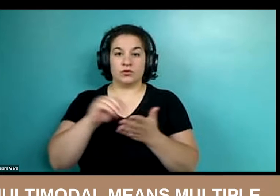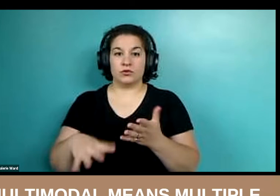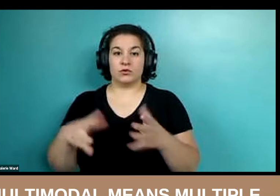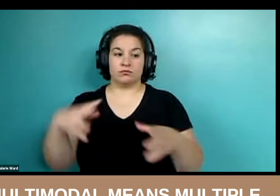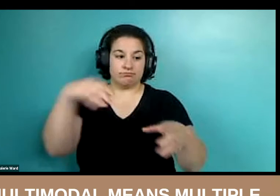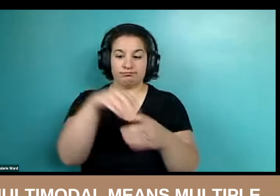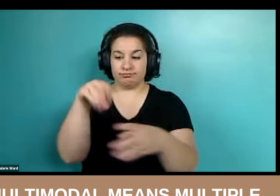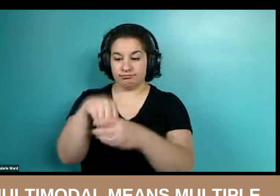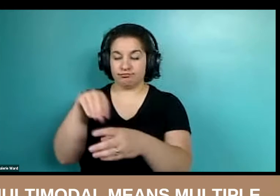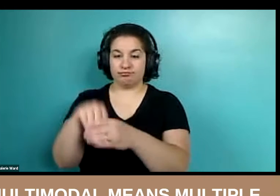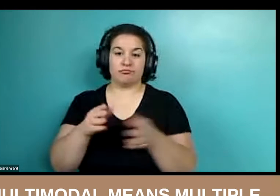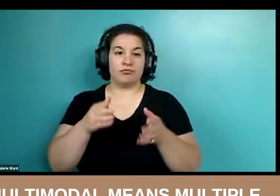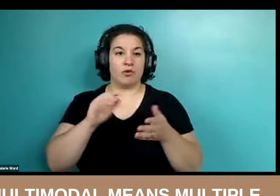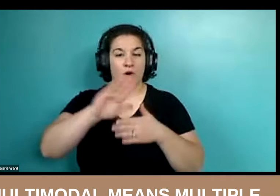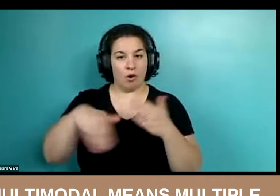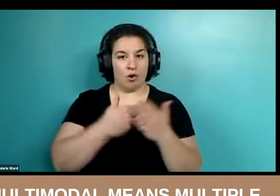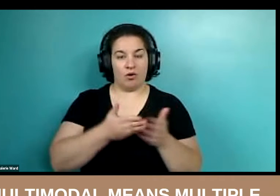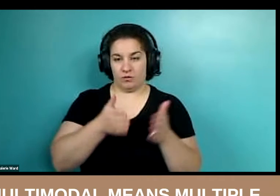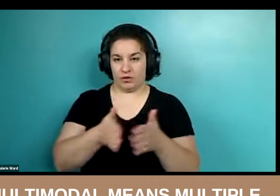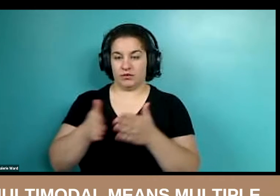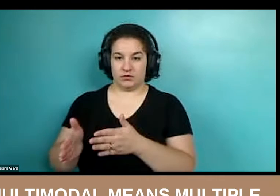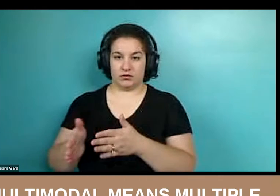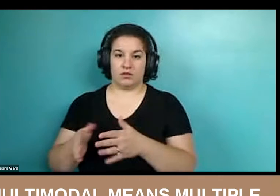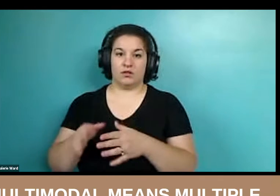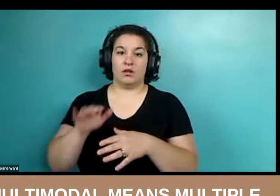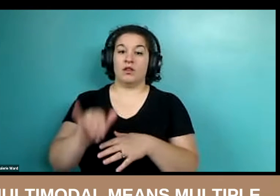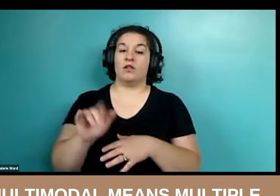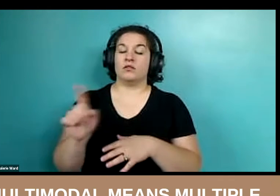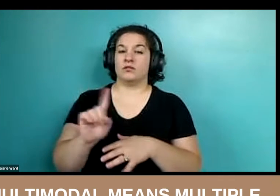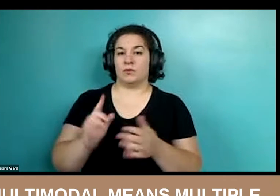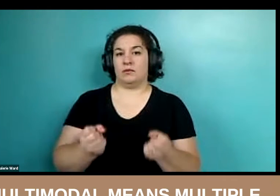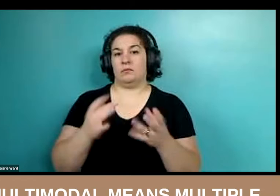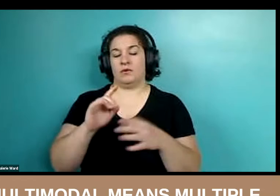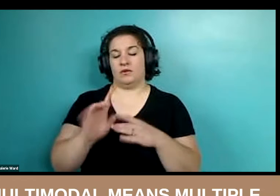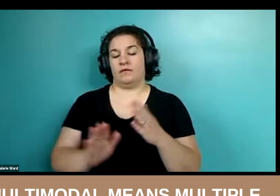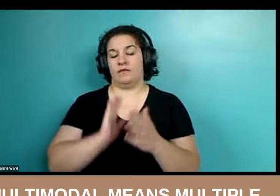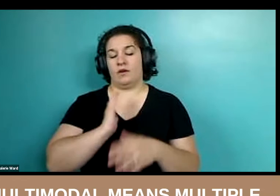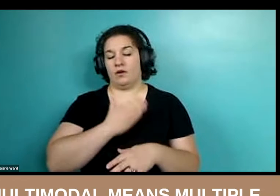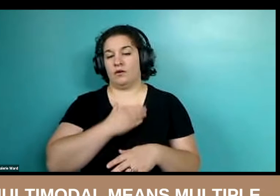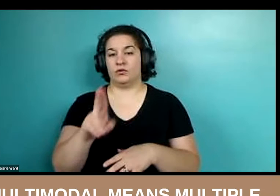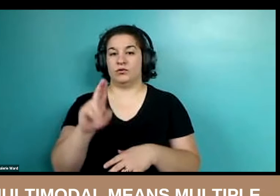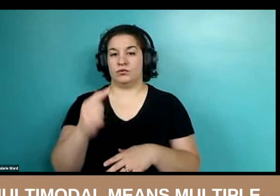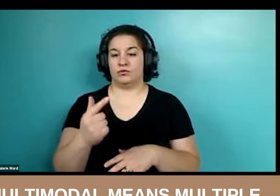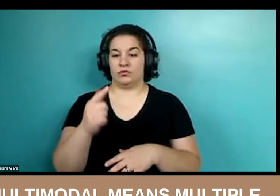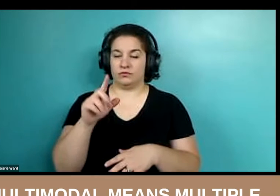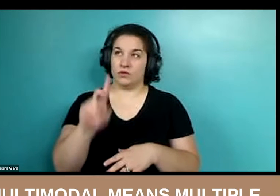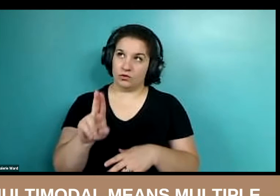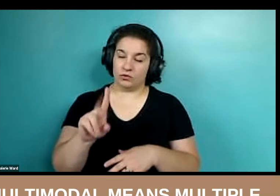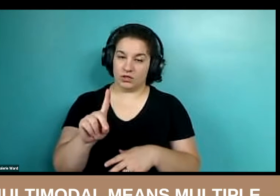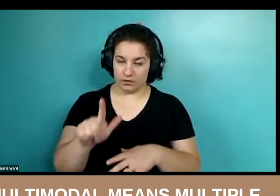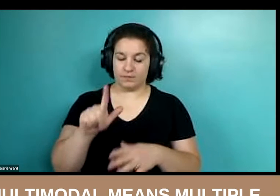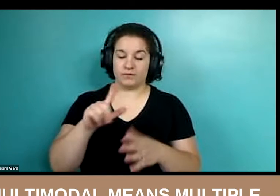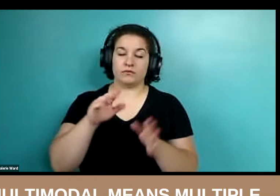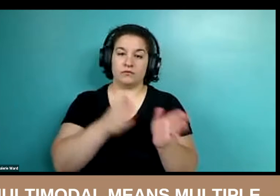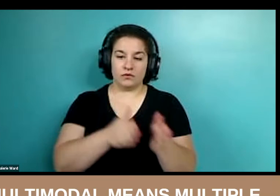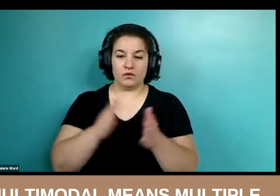earlier. And this is where a lot of our UGL strategies actually come into play. Our lessons typically involve weekly